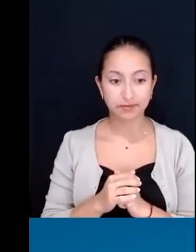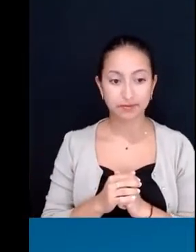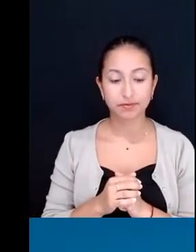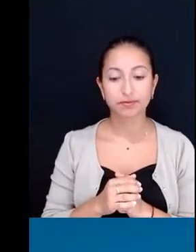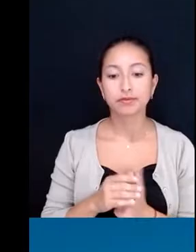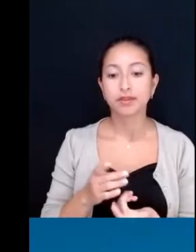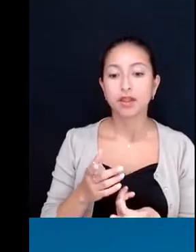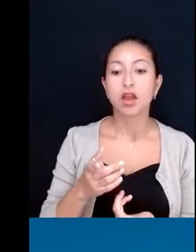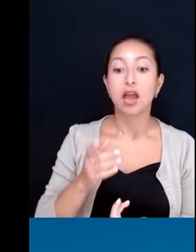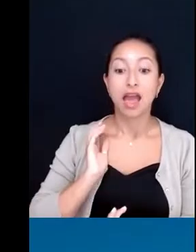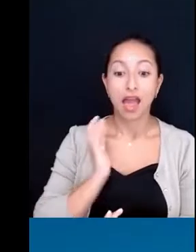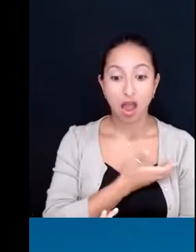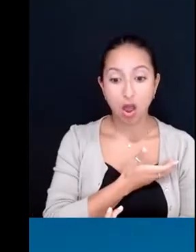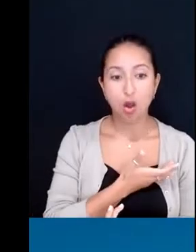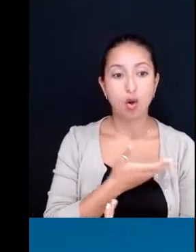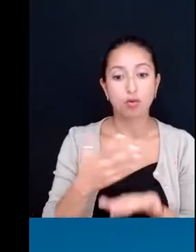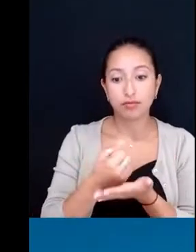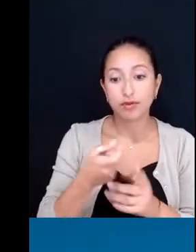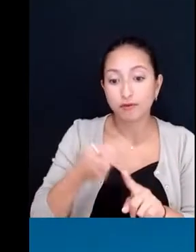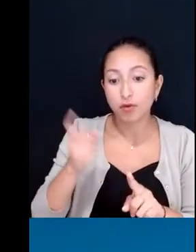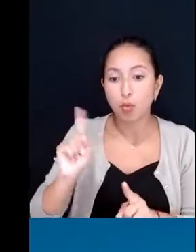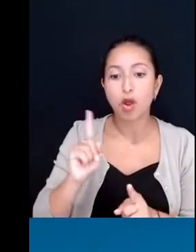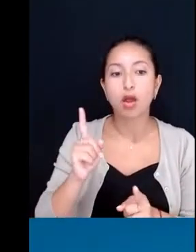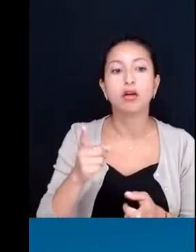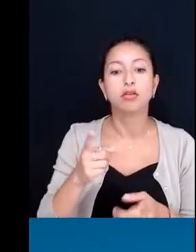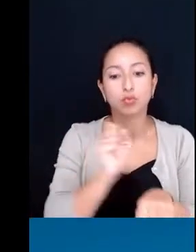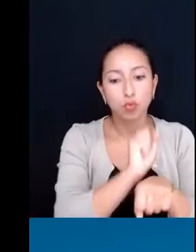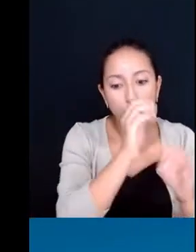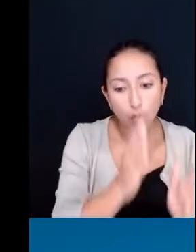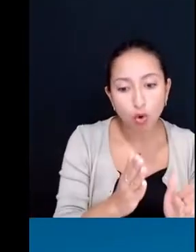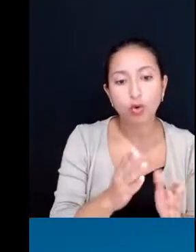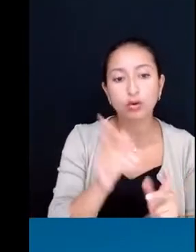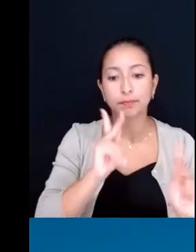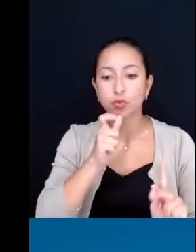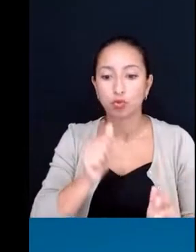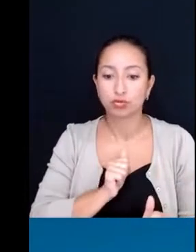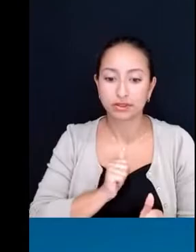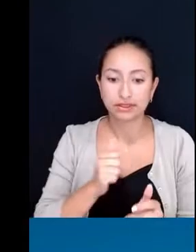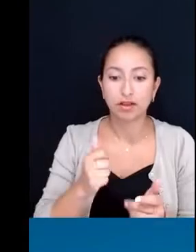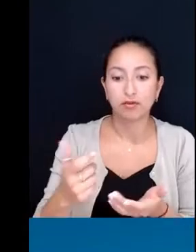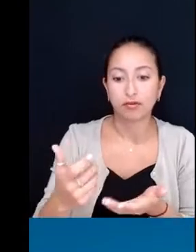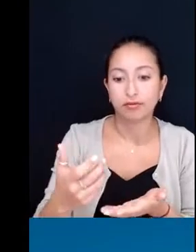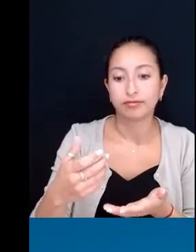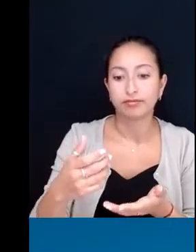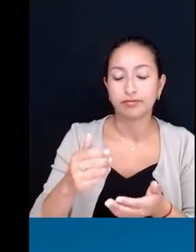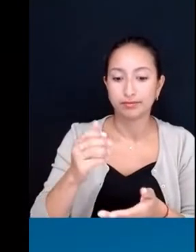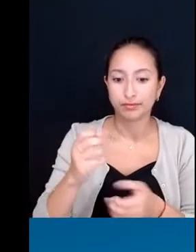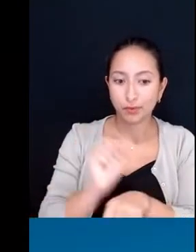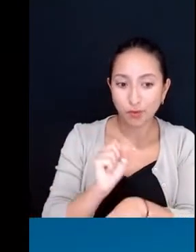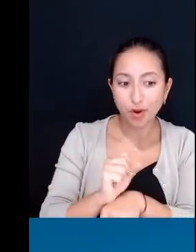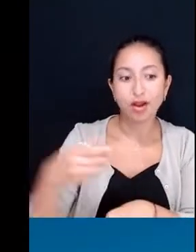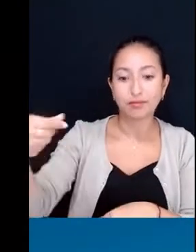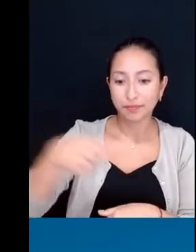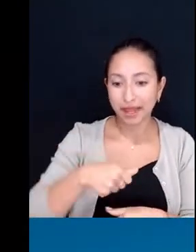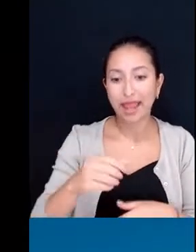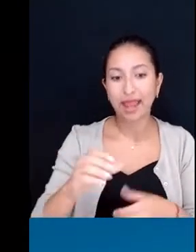from employers, employees, and the self employed. Through the pooling of mandatory contributions from workers, our program pays out